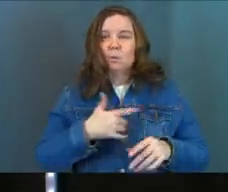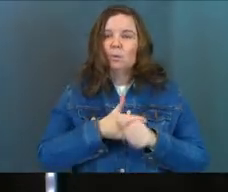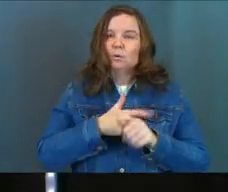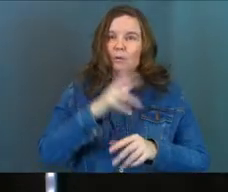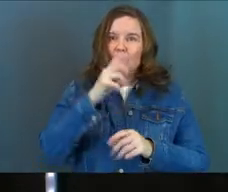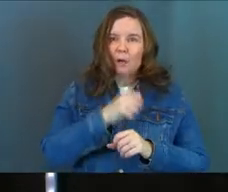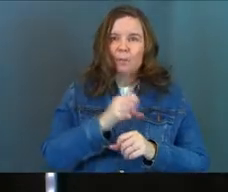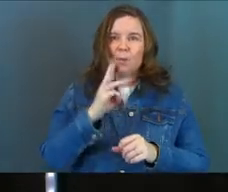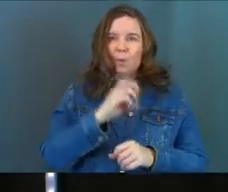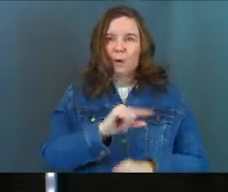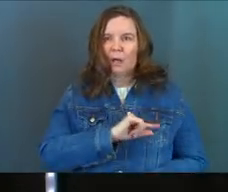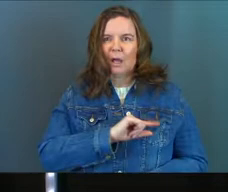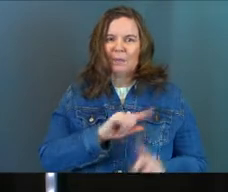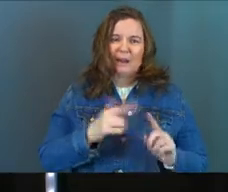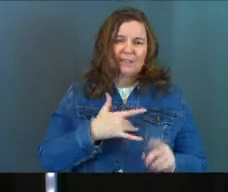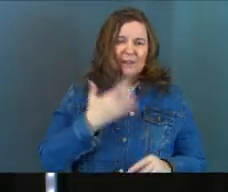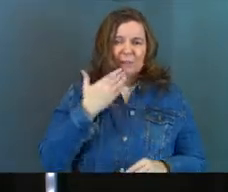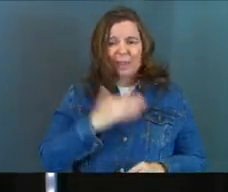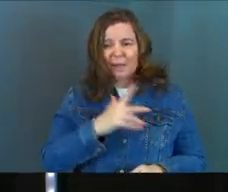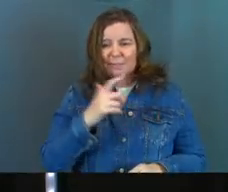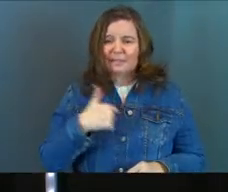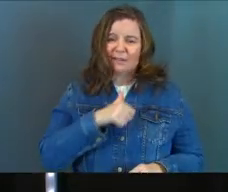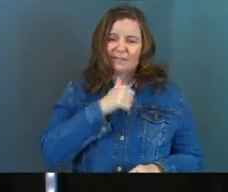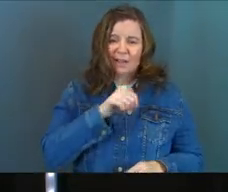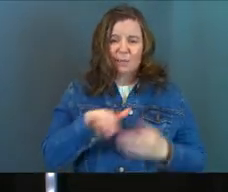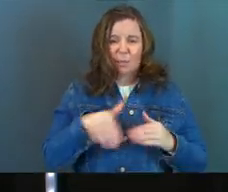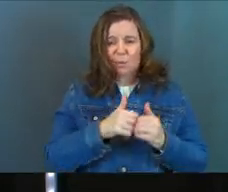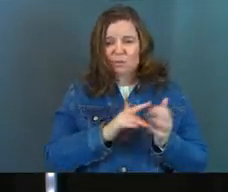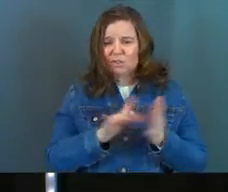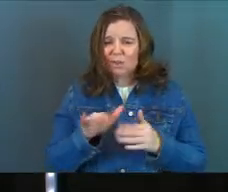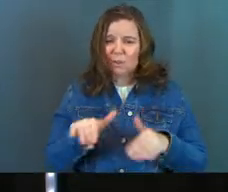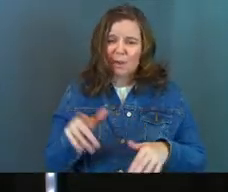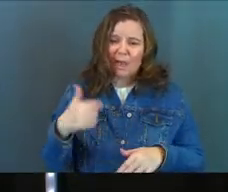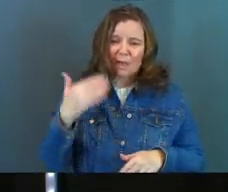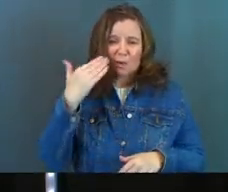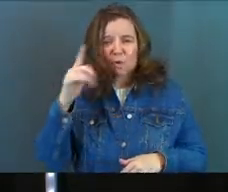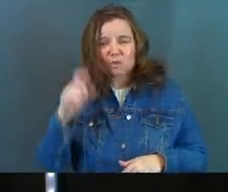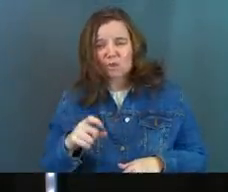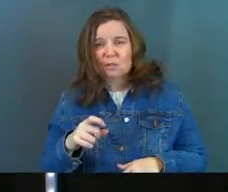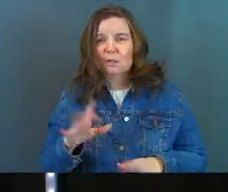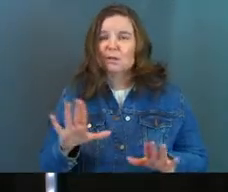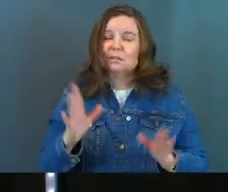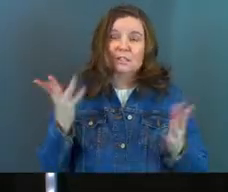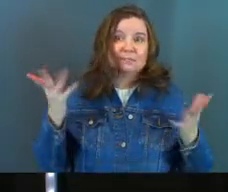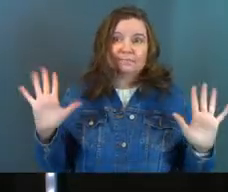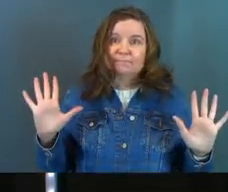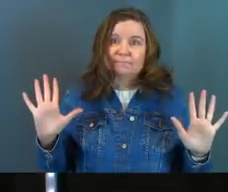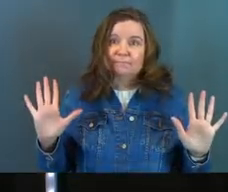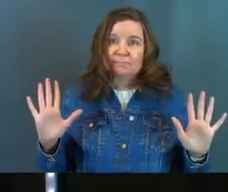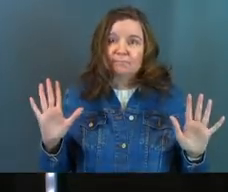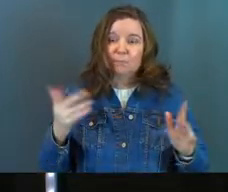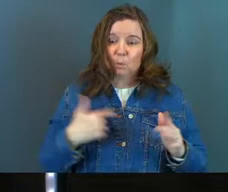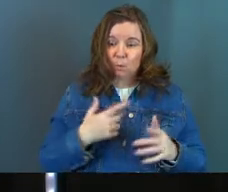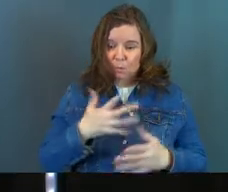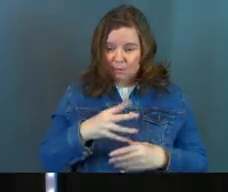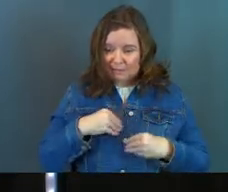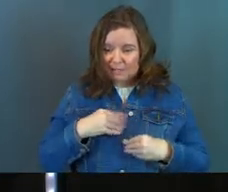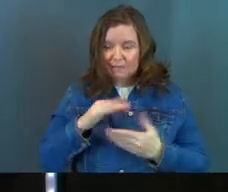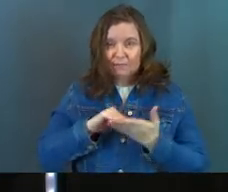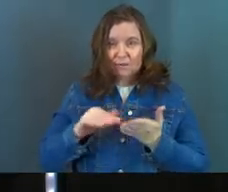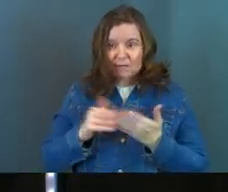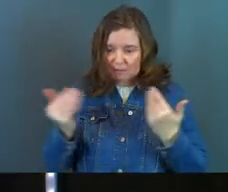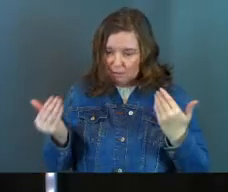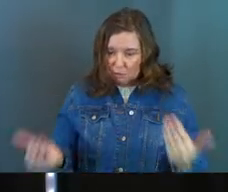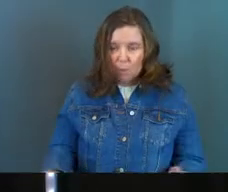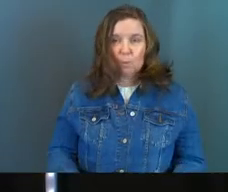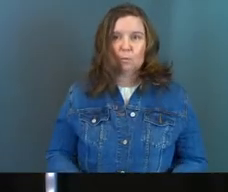the weird guilt of like, but I feel so bad because I haven't been walking with Jesus the way I know I should have. Just get over it. Receive his forgiveness and